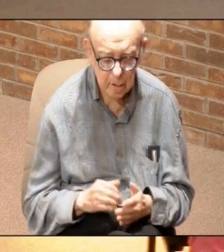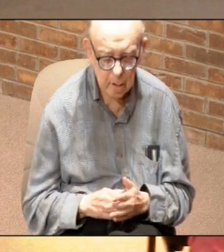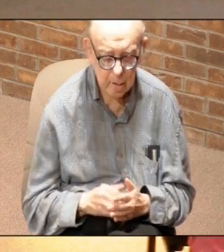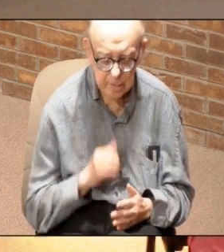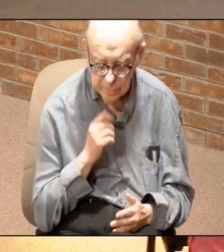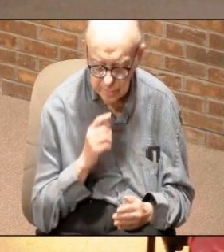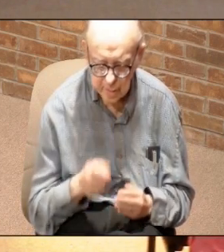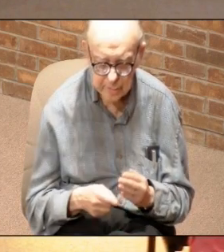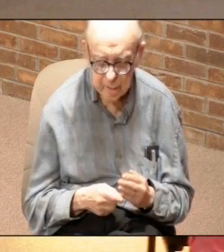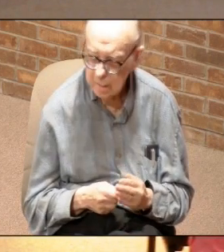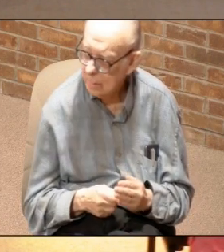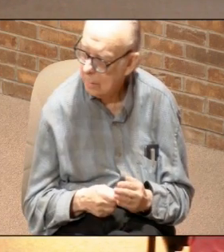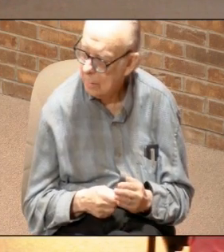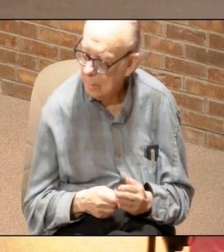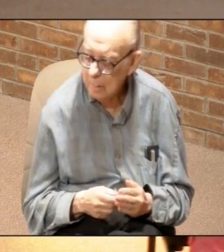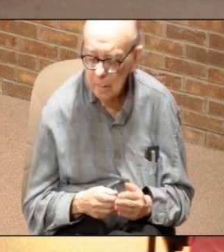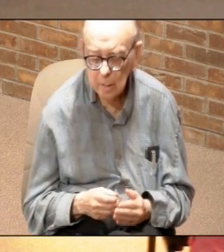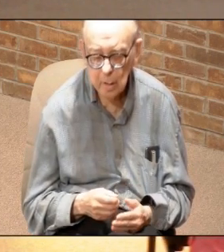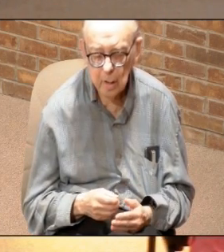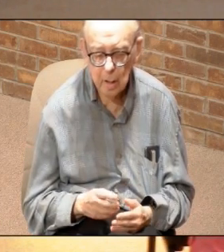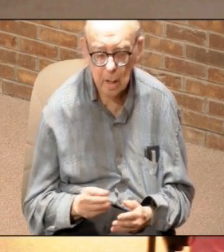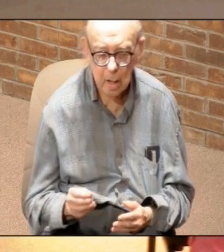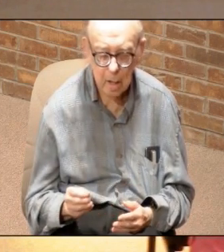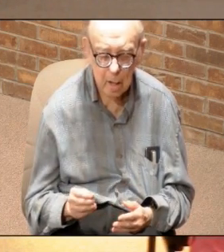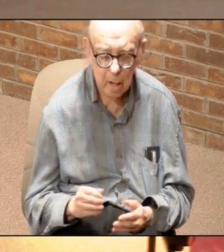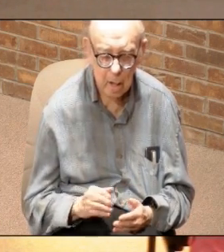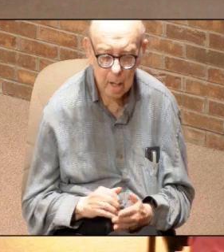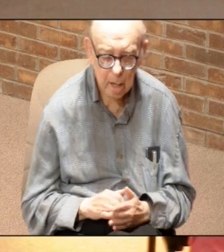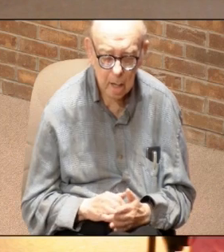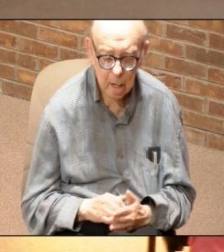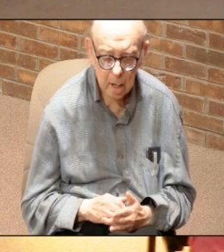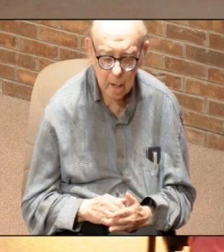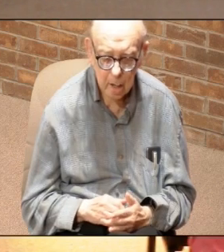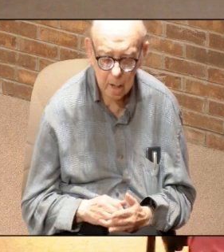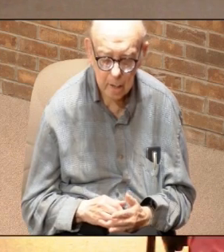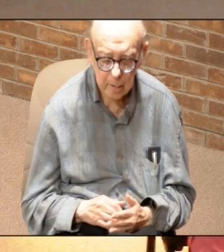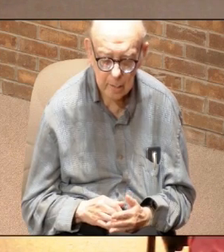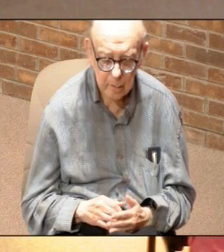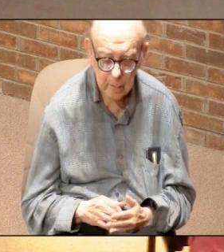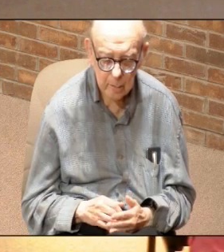the end of this.